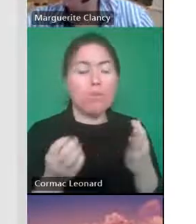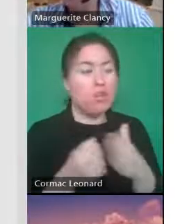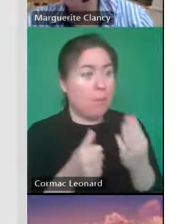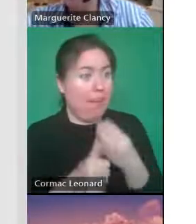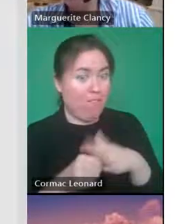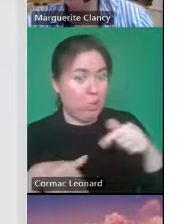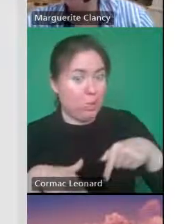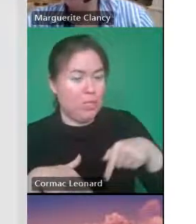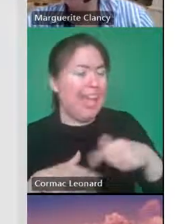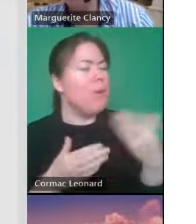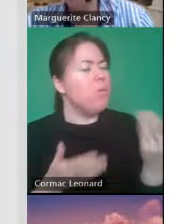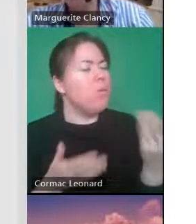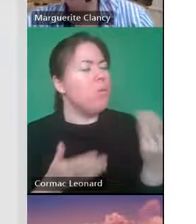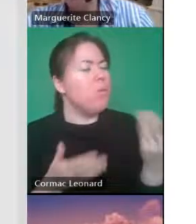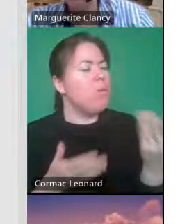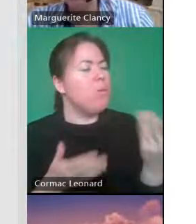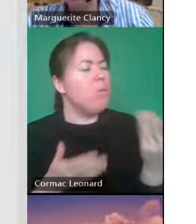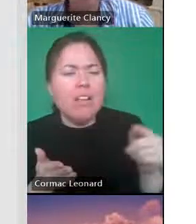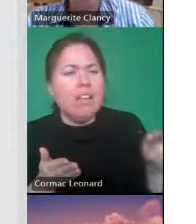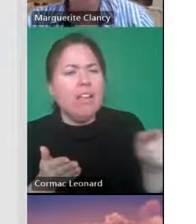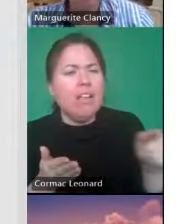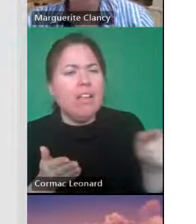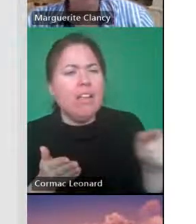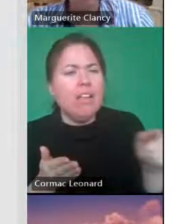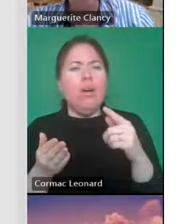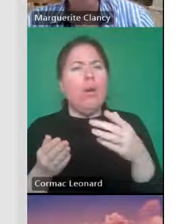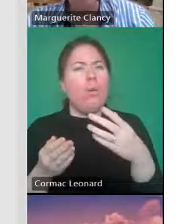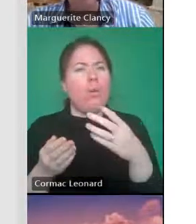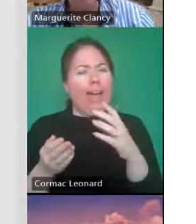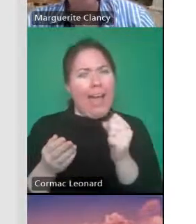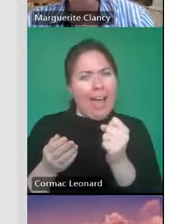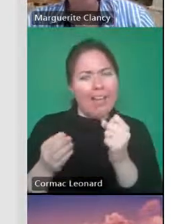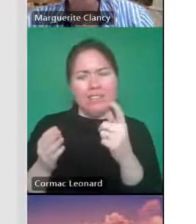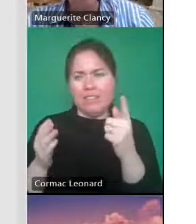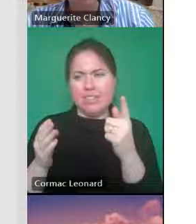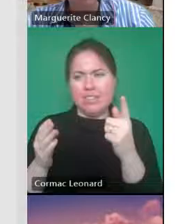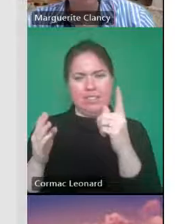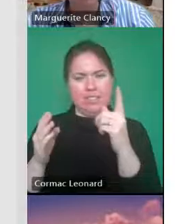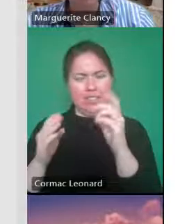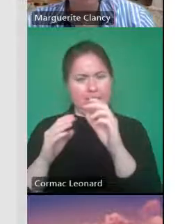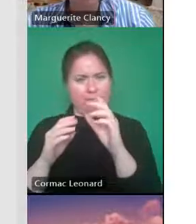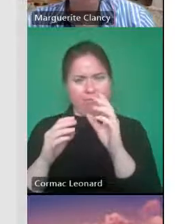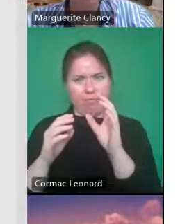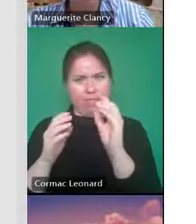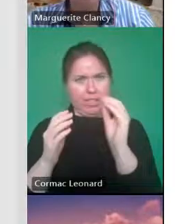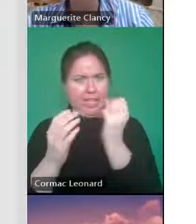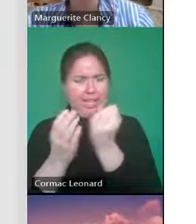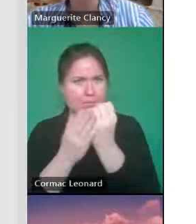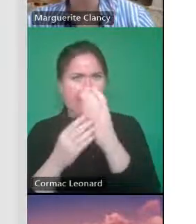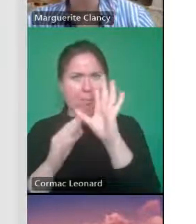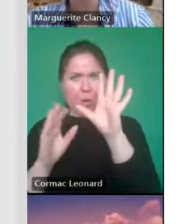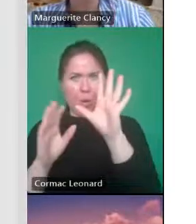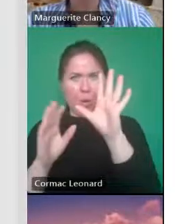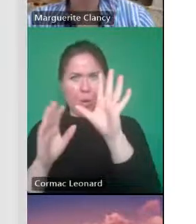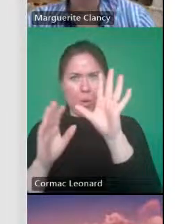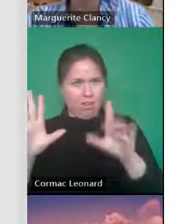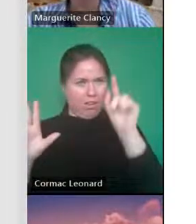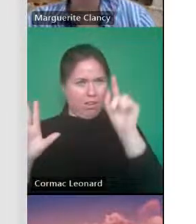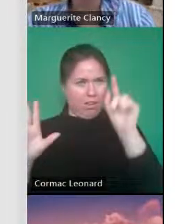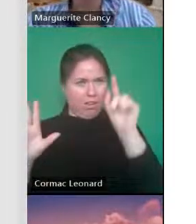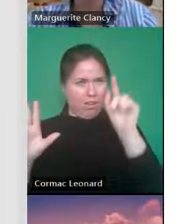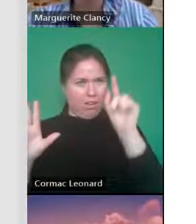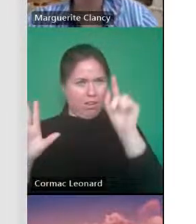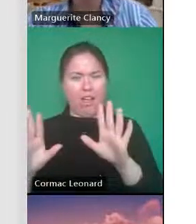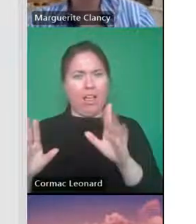today, we did an outline of a memo for community organisations around how they can clarify